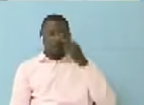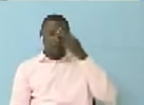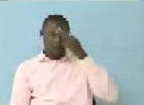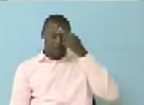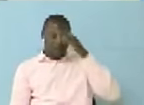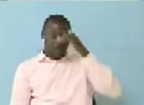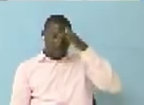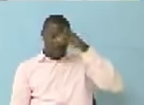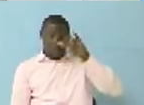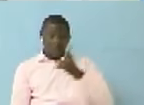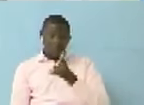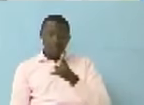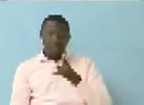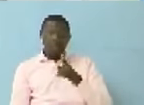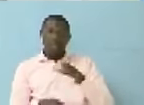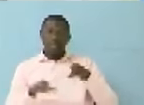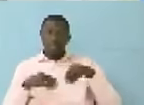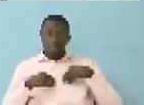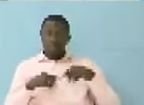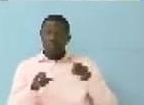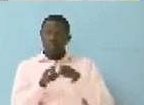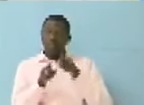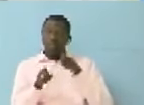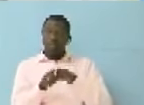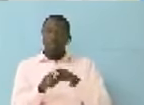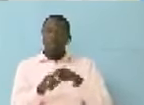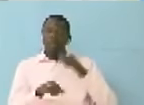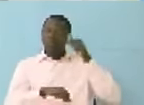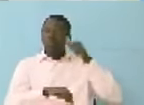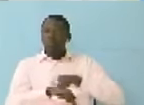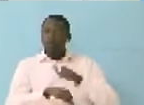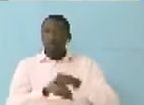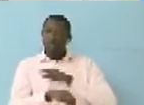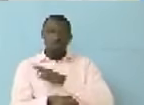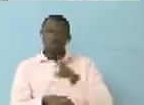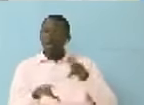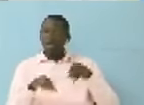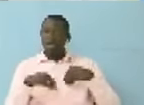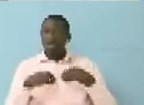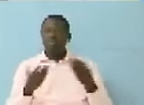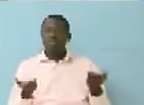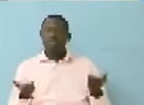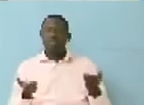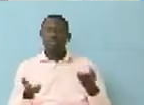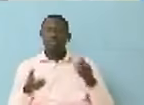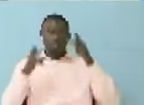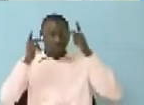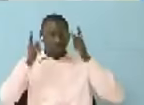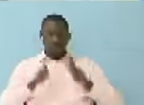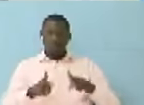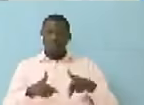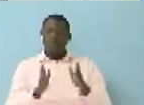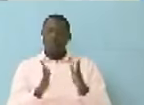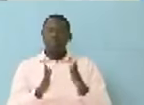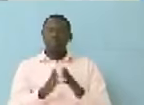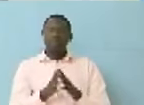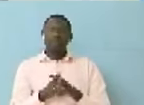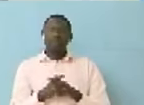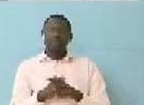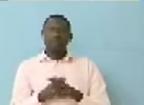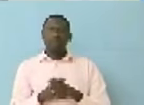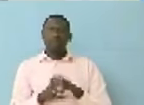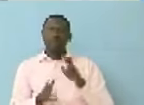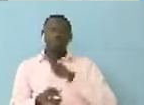General, I'm d'accord la ñin malé ko tajire ya mu kulé mi alon ko luwa man songa. It is not only unlawful but